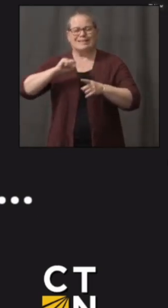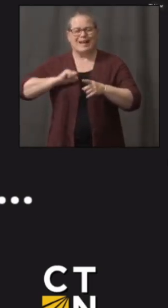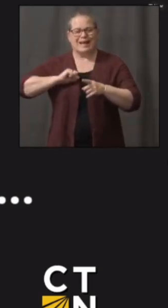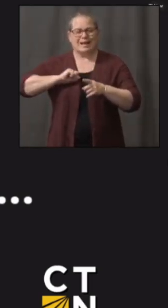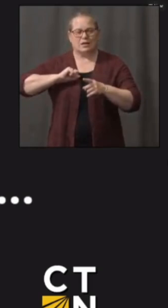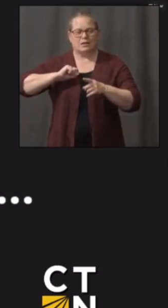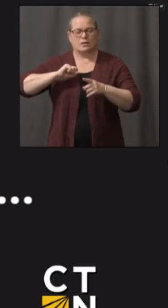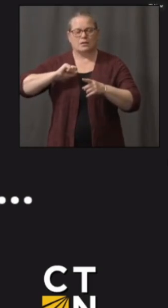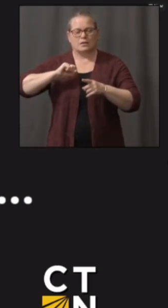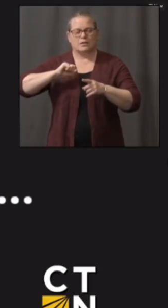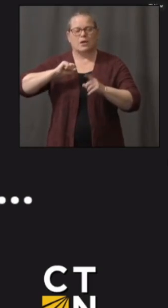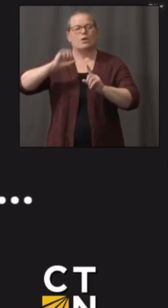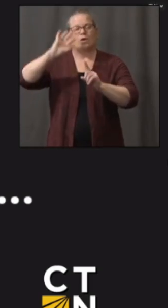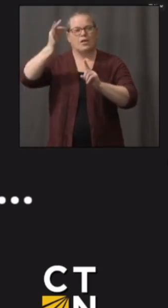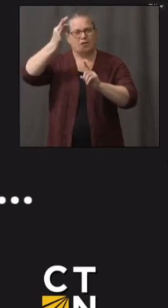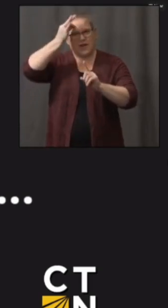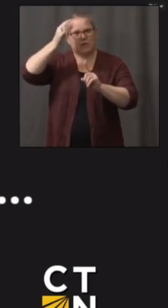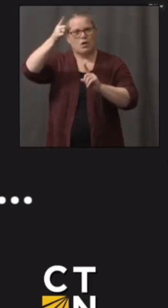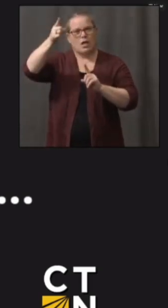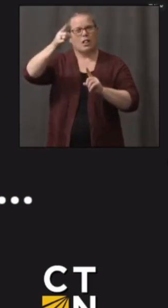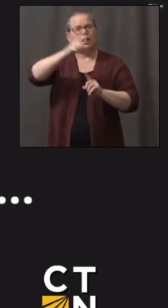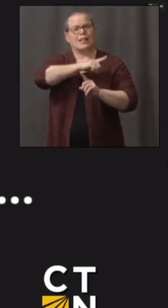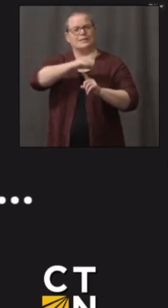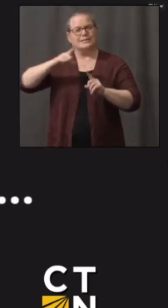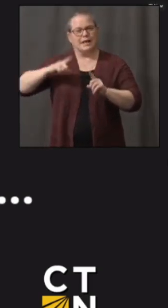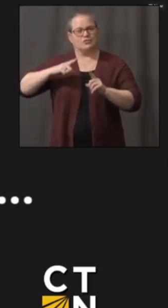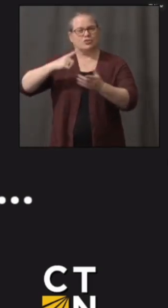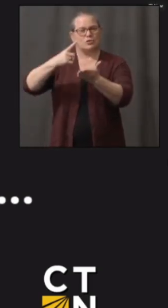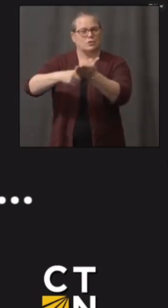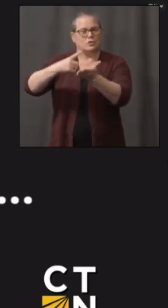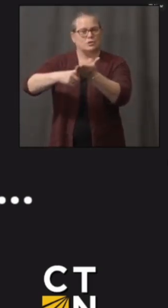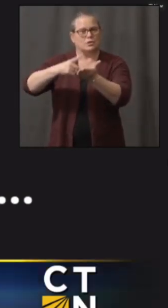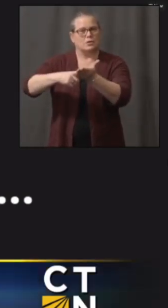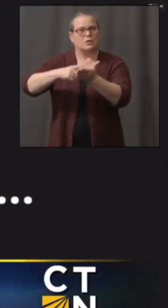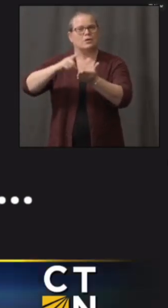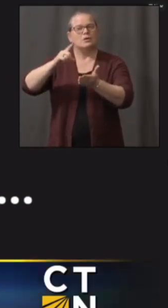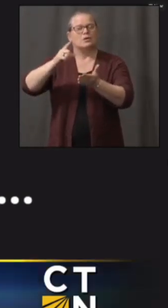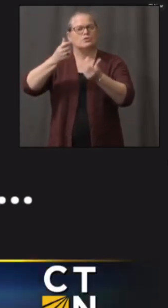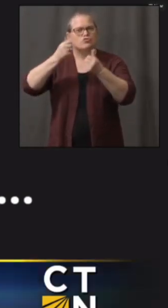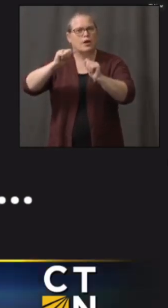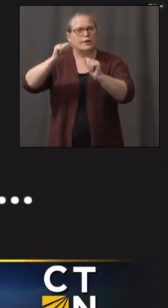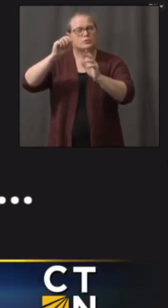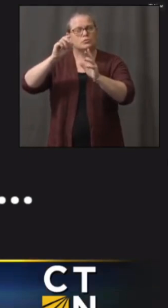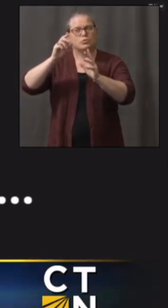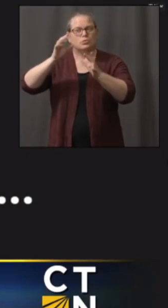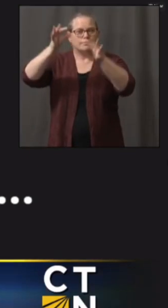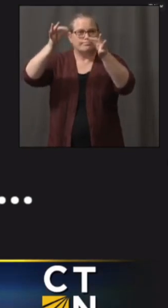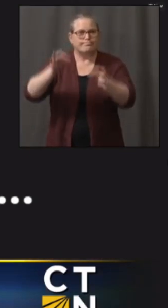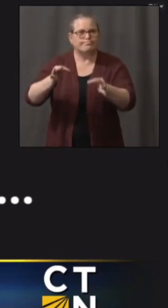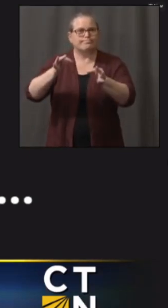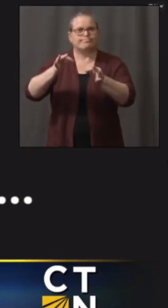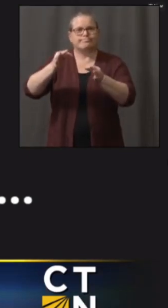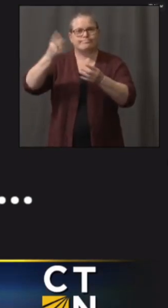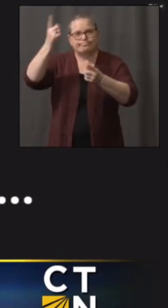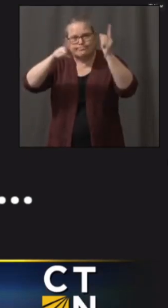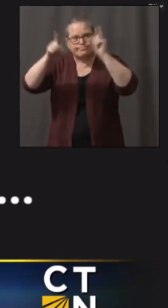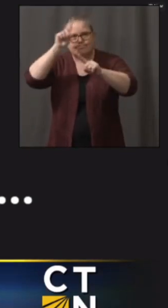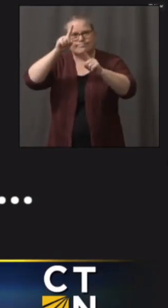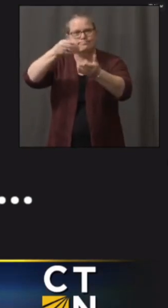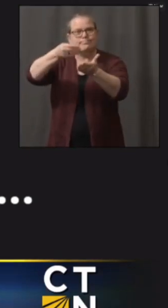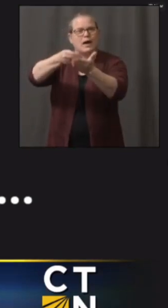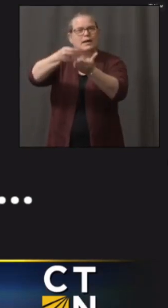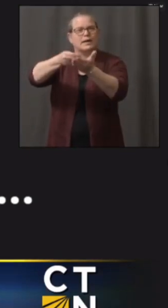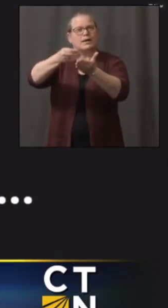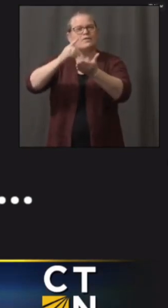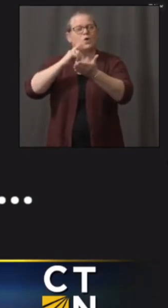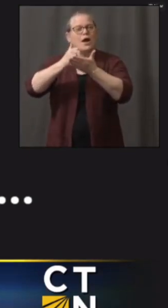homes, losing jobs and all that, as we know. How bad is this economy going to get? And can the state, without any help from the Fed,